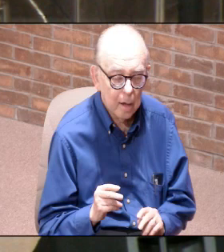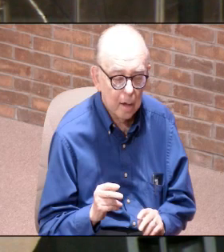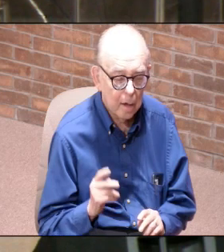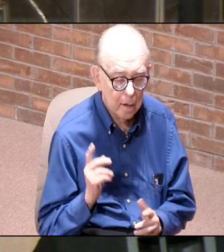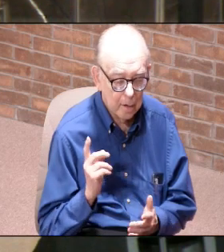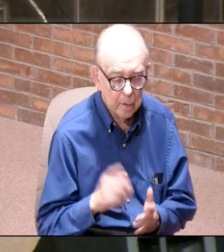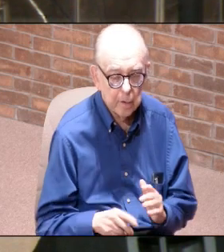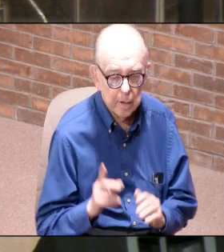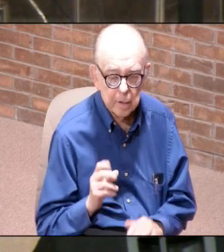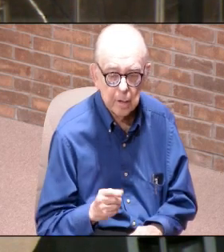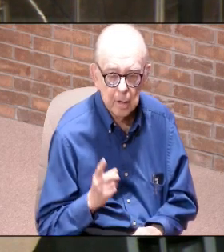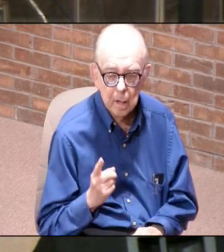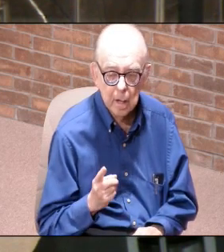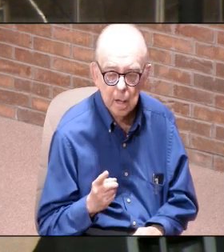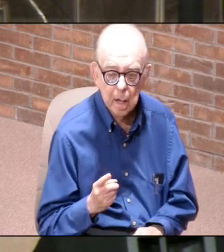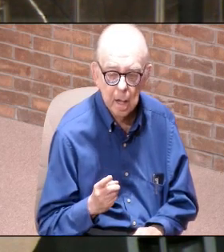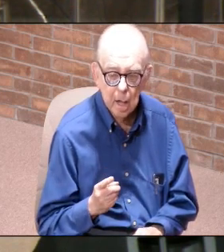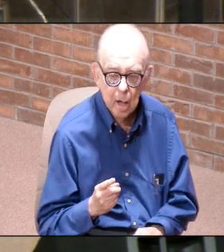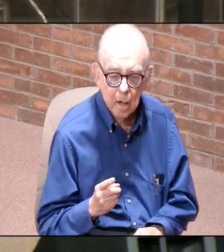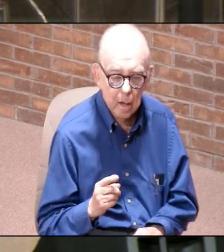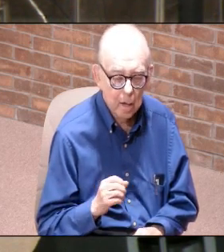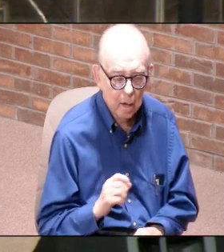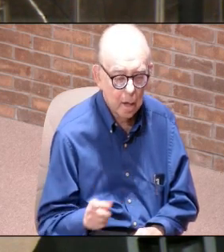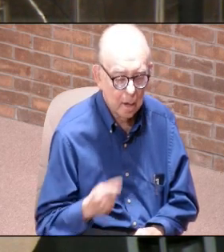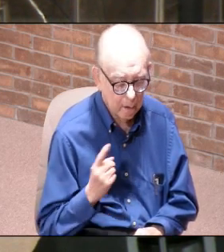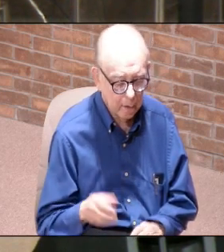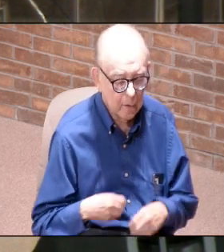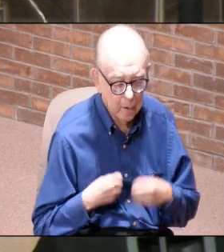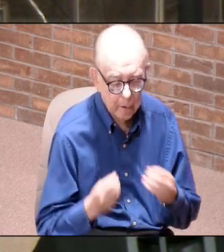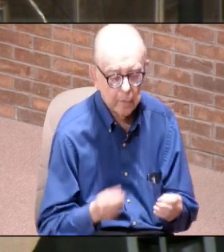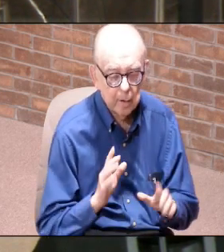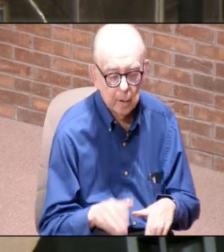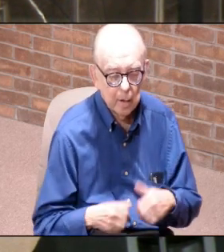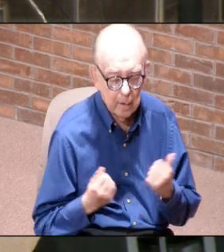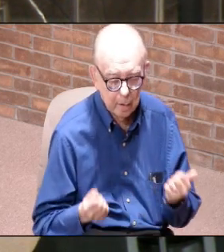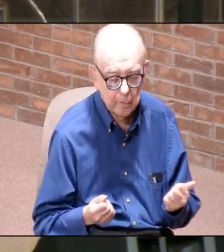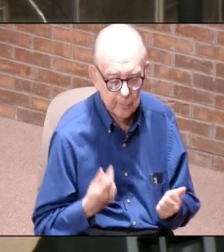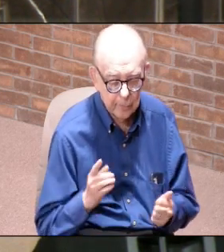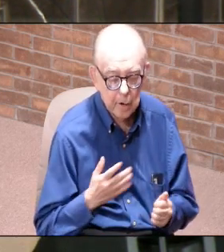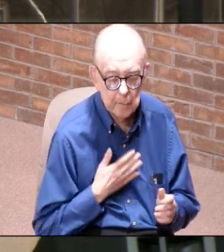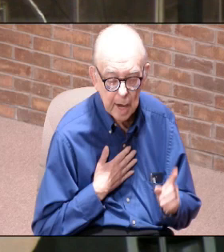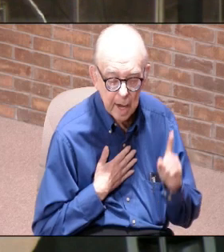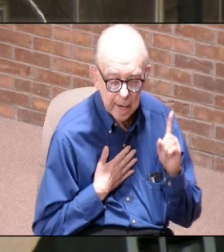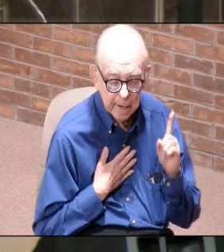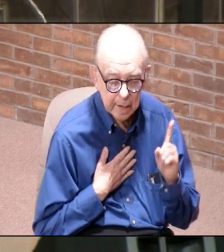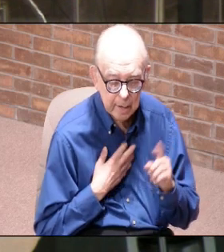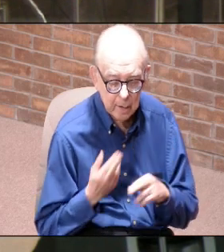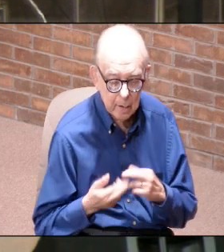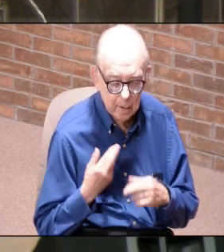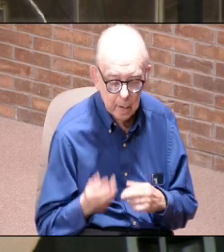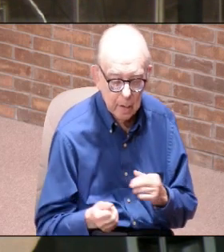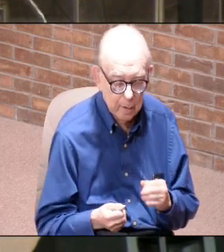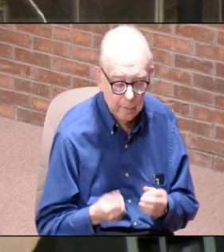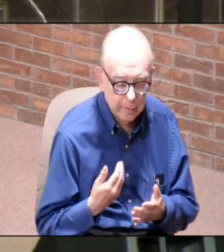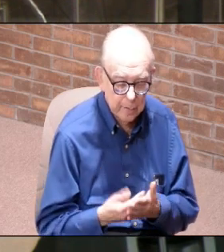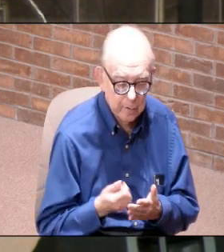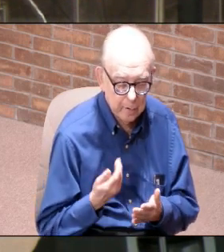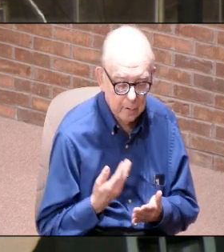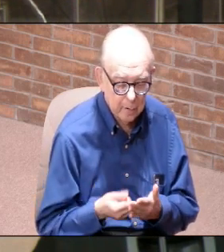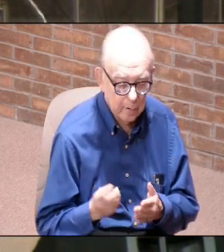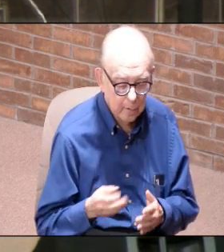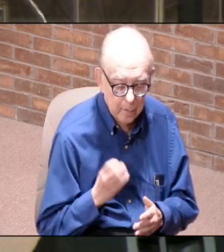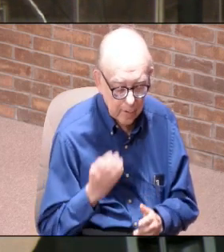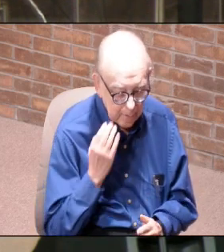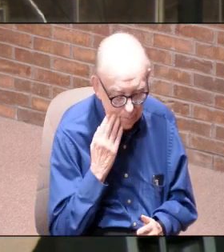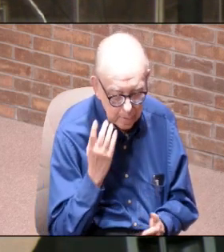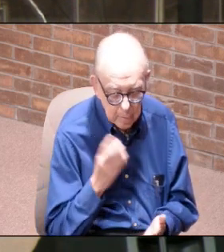what you need to understand is this. He says, only those who give away their lives for my sake and the sake of the good news will ever